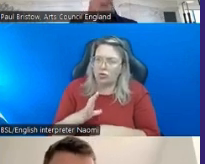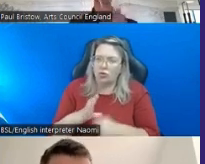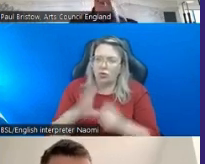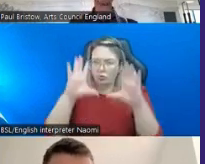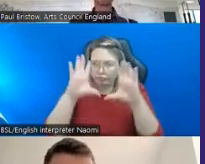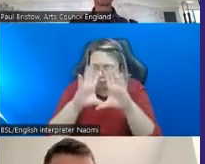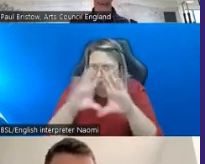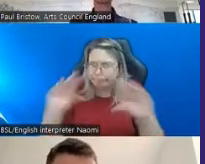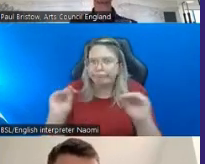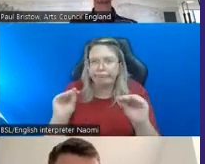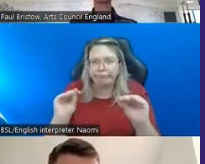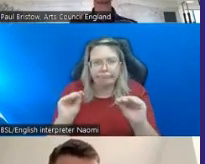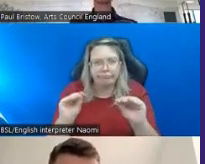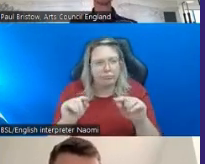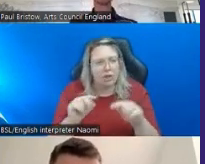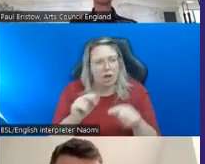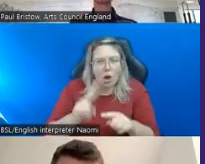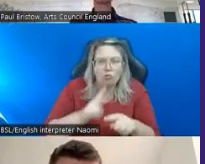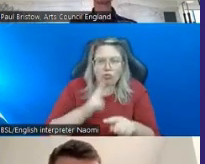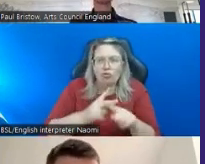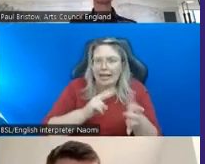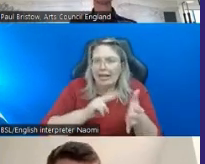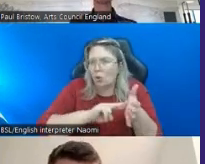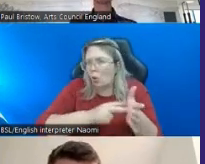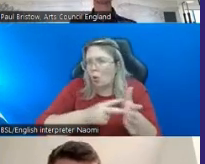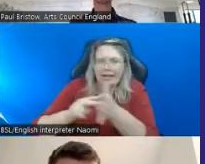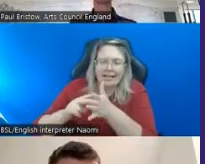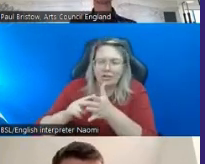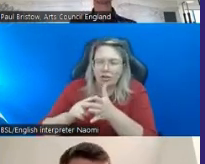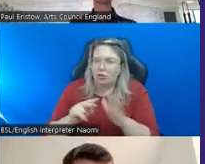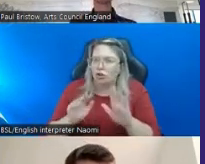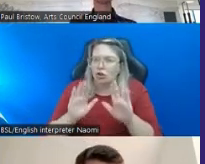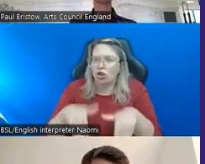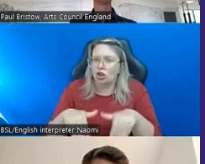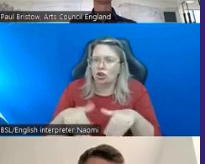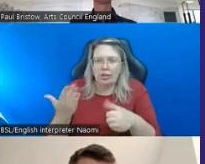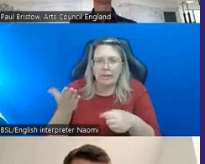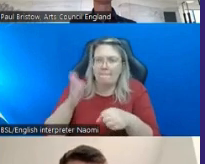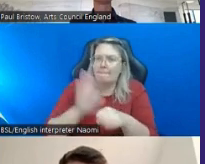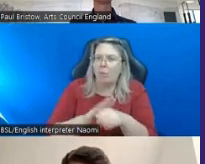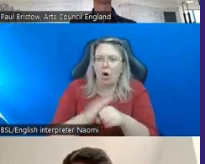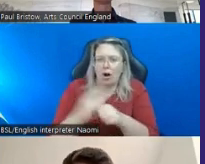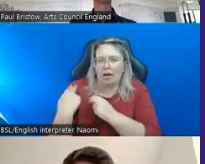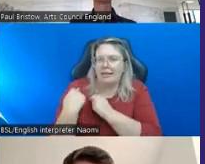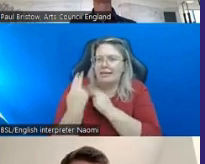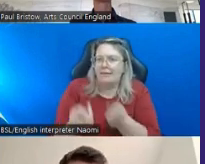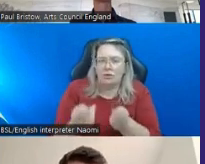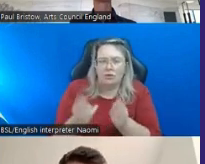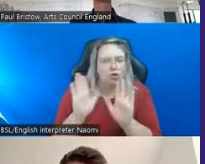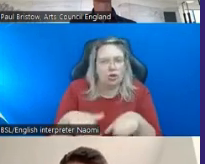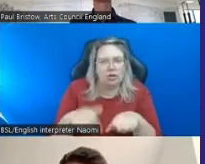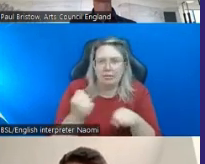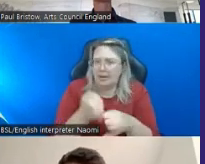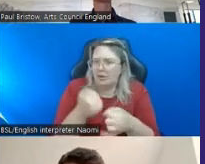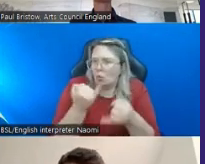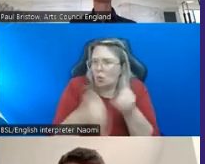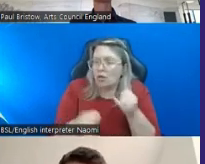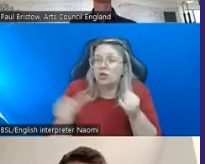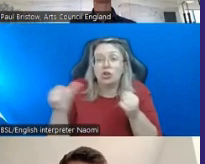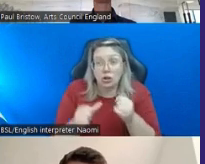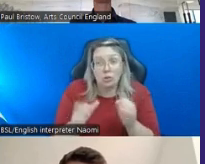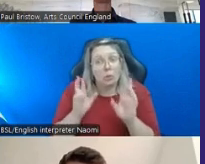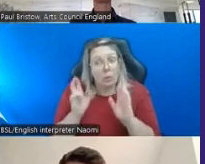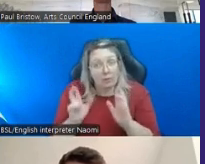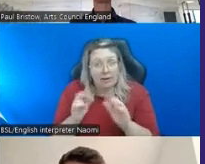sector that reorganisation mustn't delay or block devolution, and in fact, hopefully might speed it up or speed along the